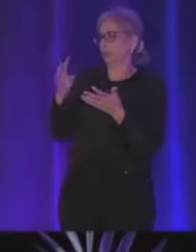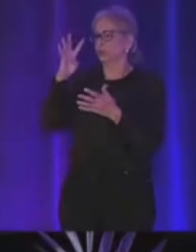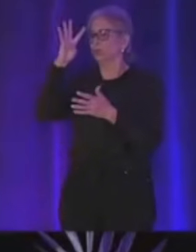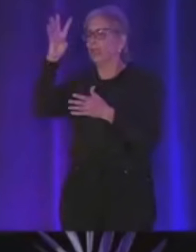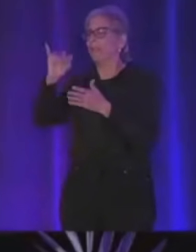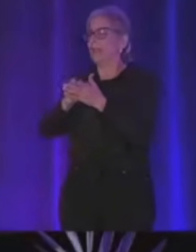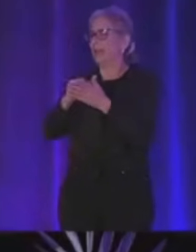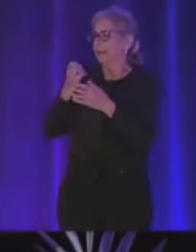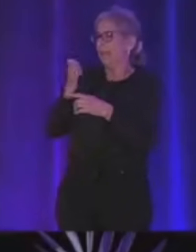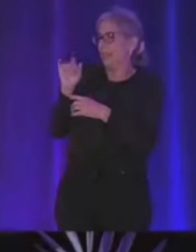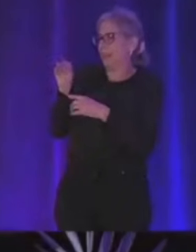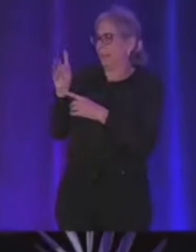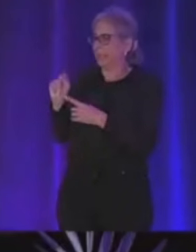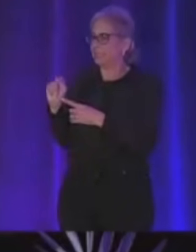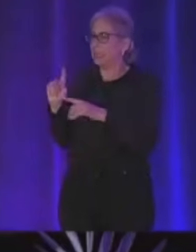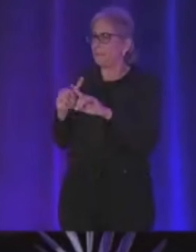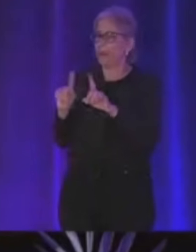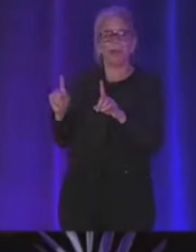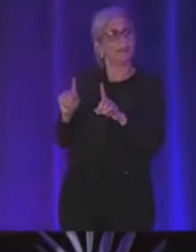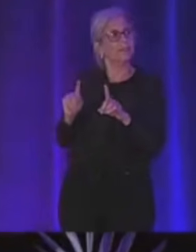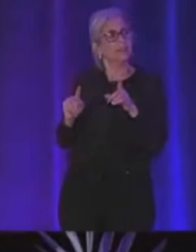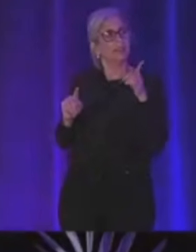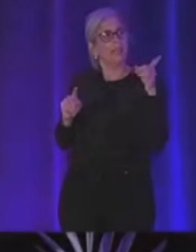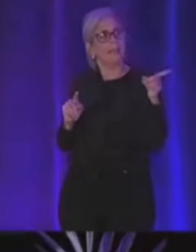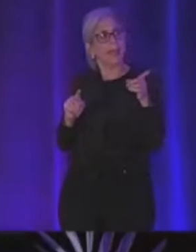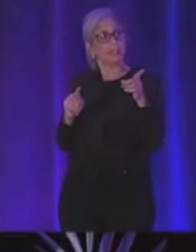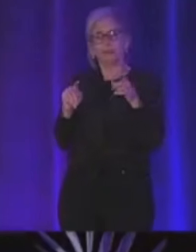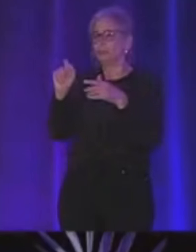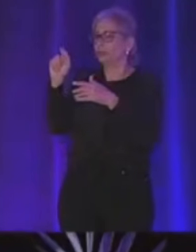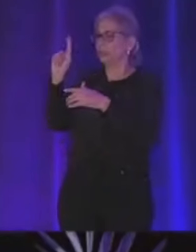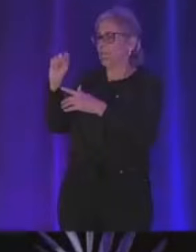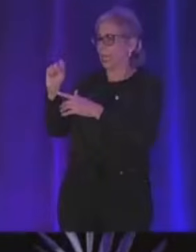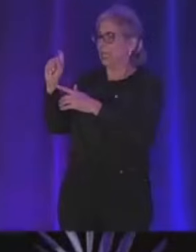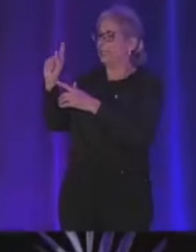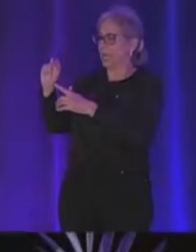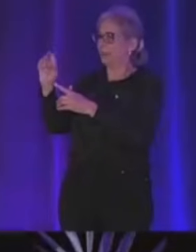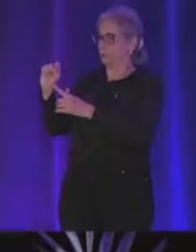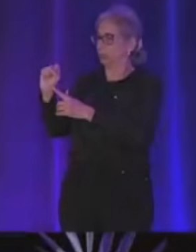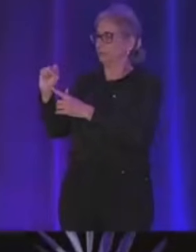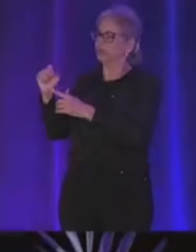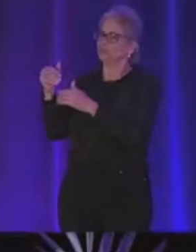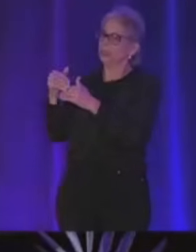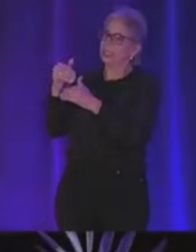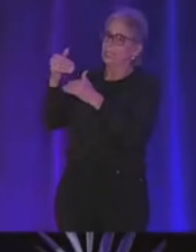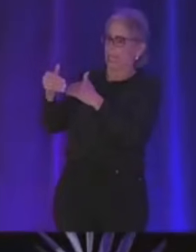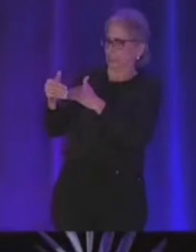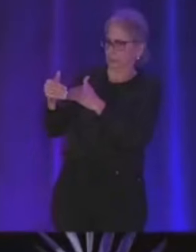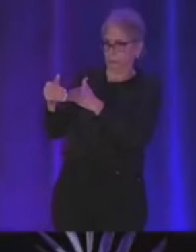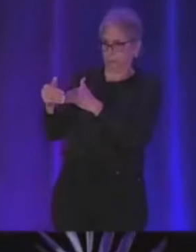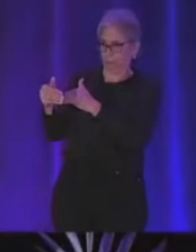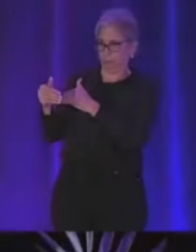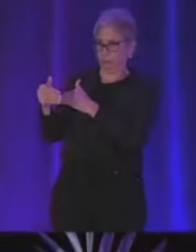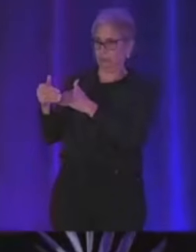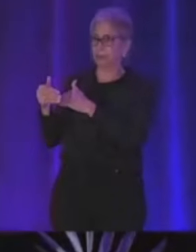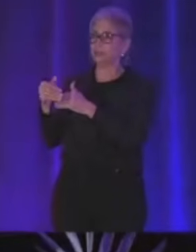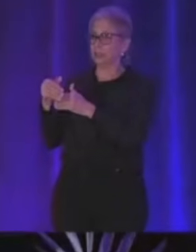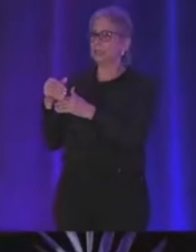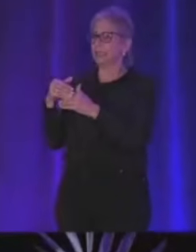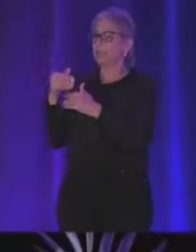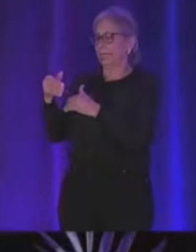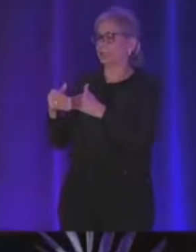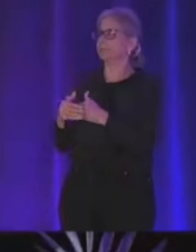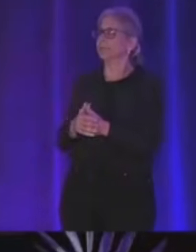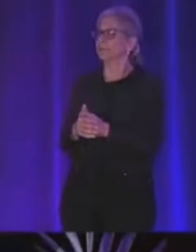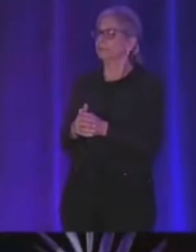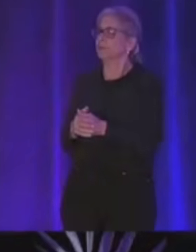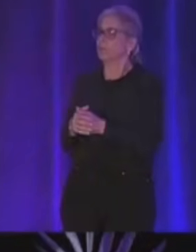whatever. Module ESNext, so that TypeScript understands you're working in ESNext, and if it outputs code, it should use JavaScript modules,